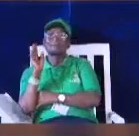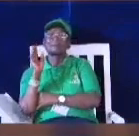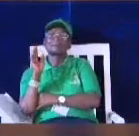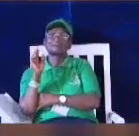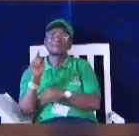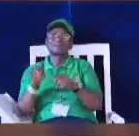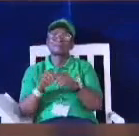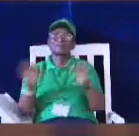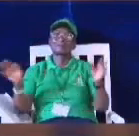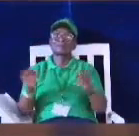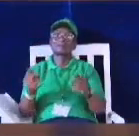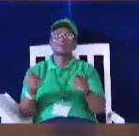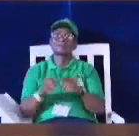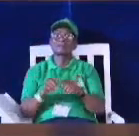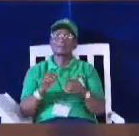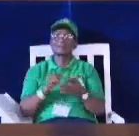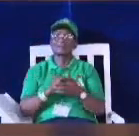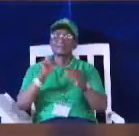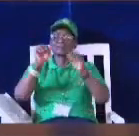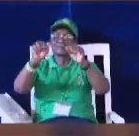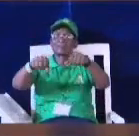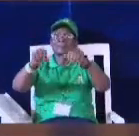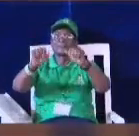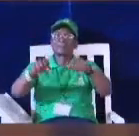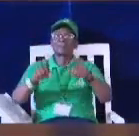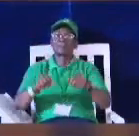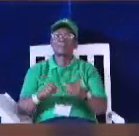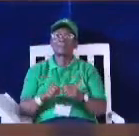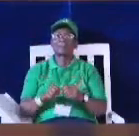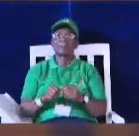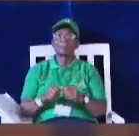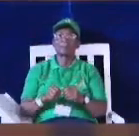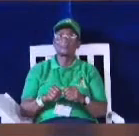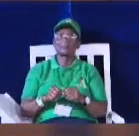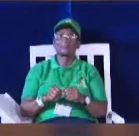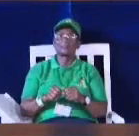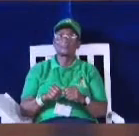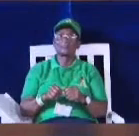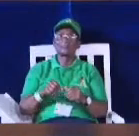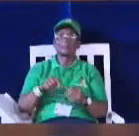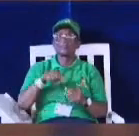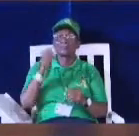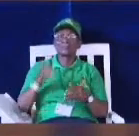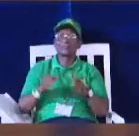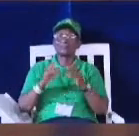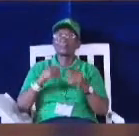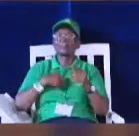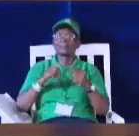as much as is possible, I won't allow you to do my own.